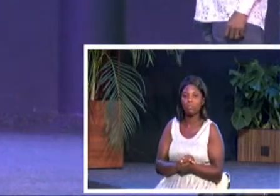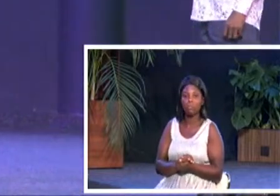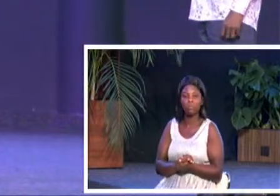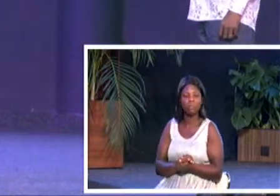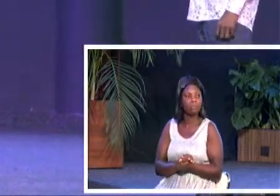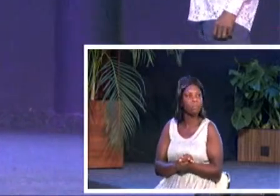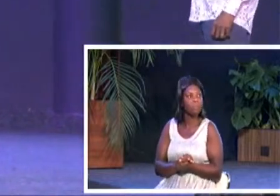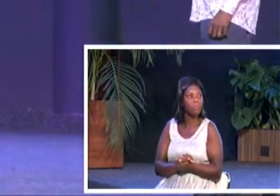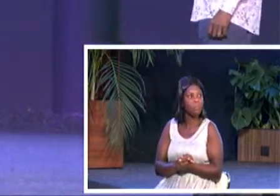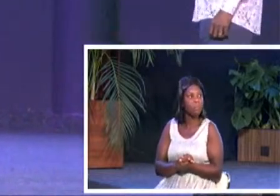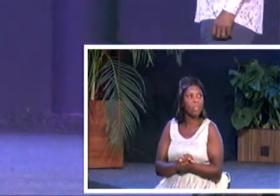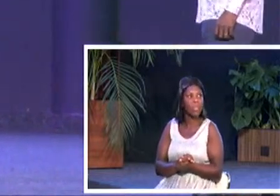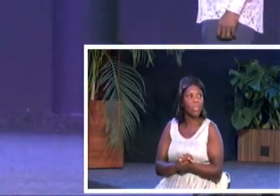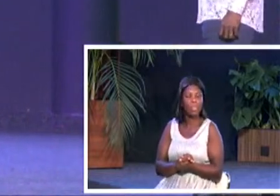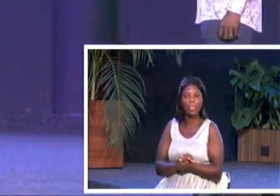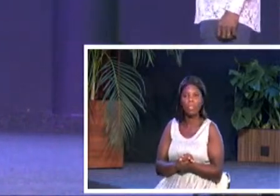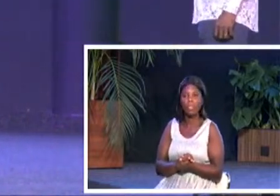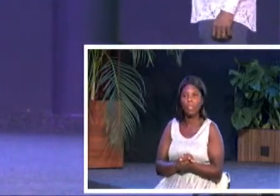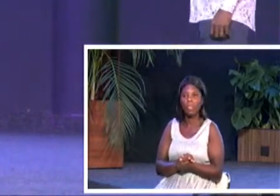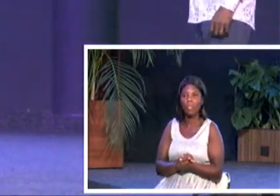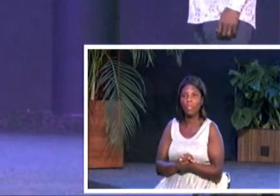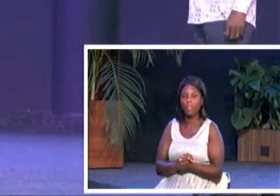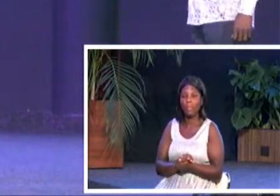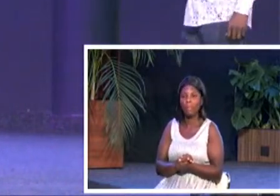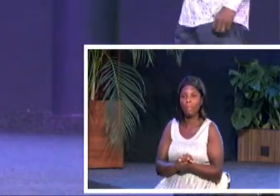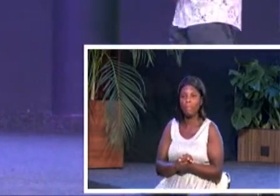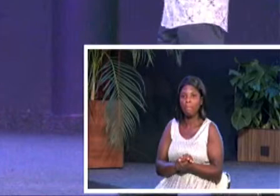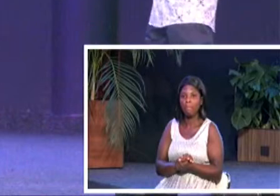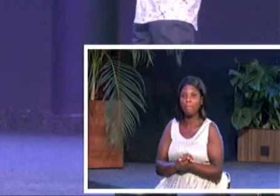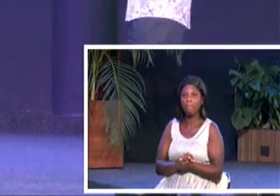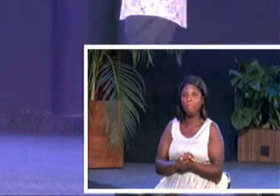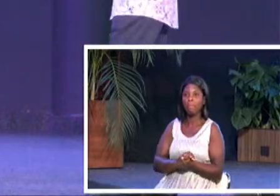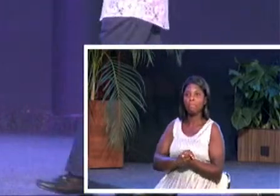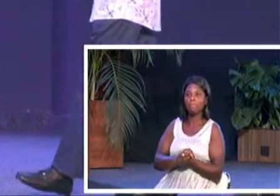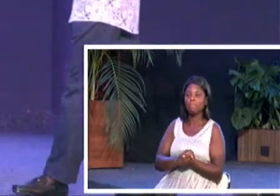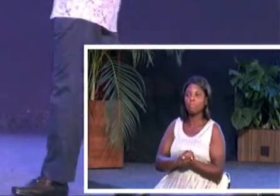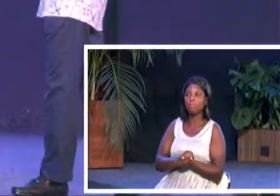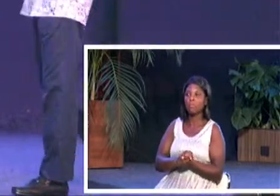interested in finding a new job or career opportunity, let me see you by hand.